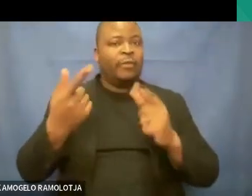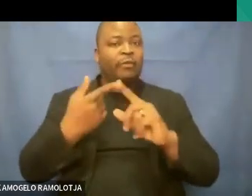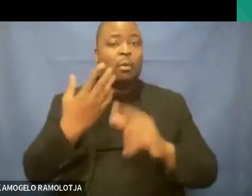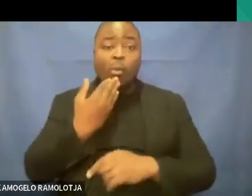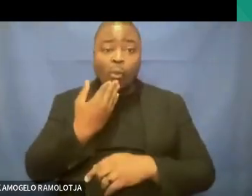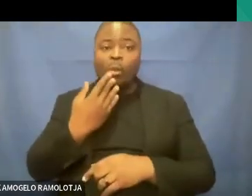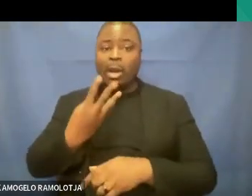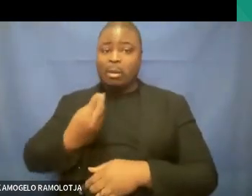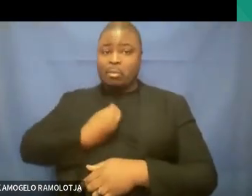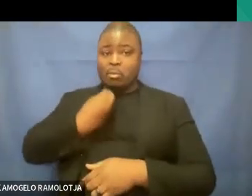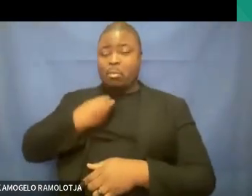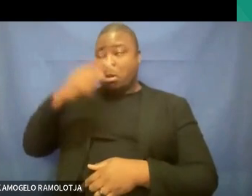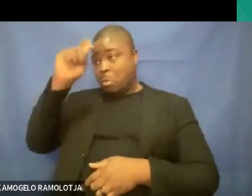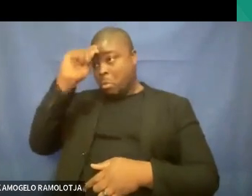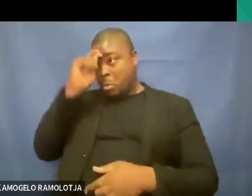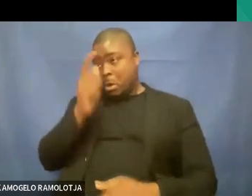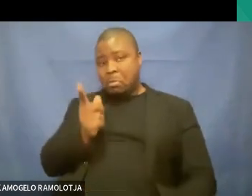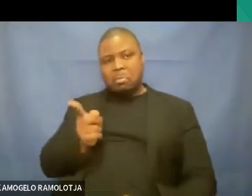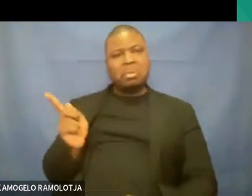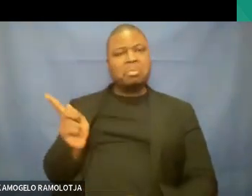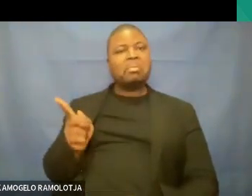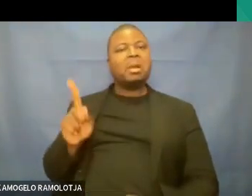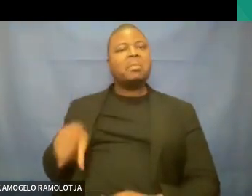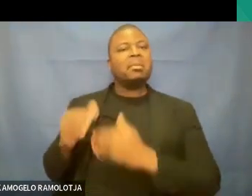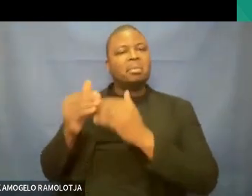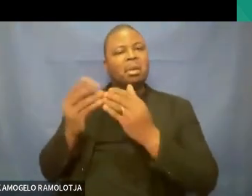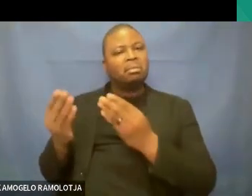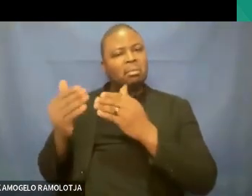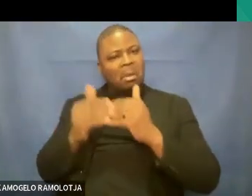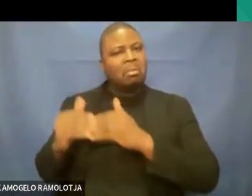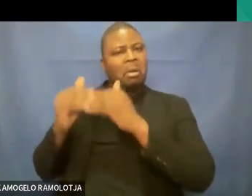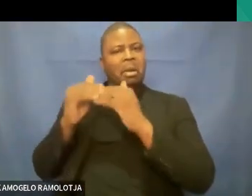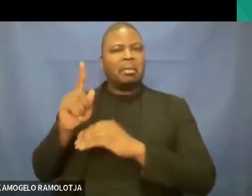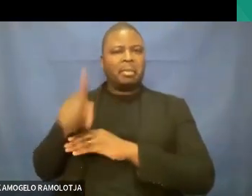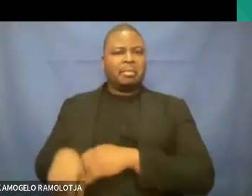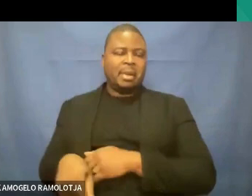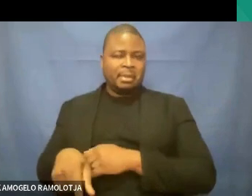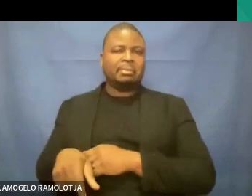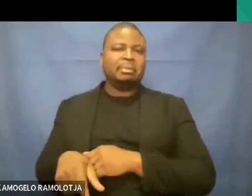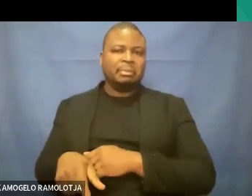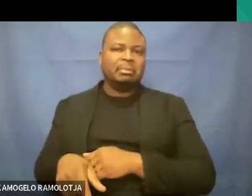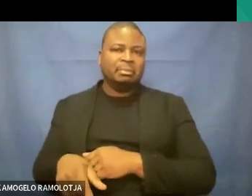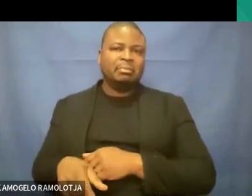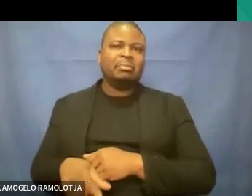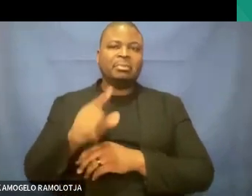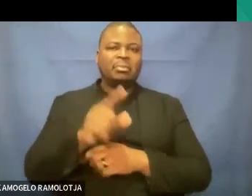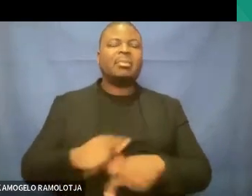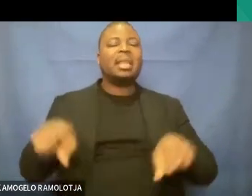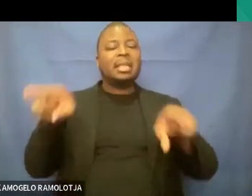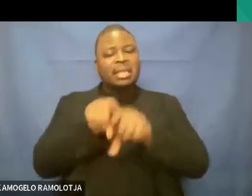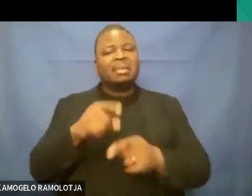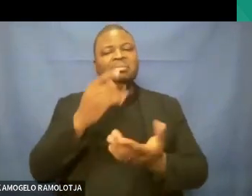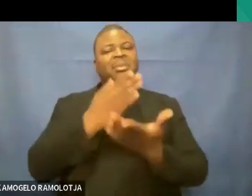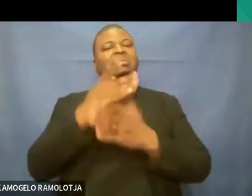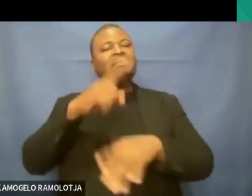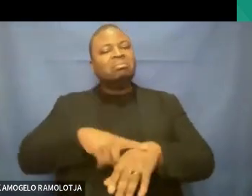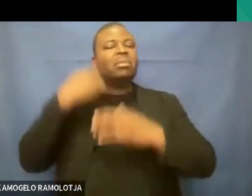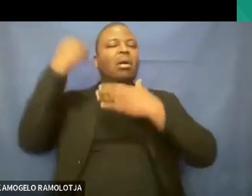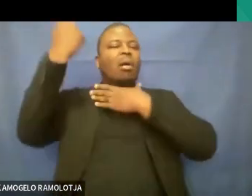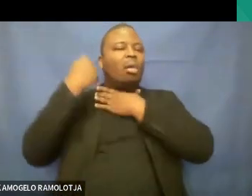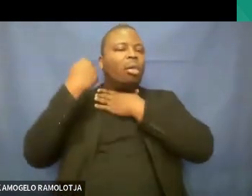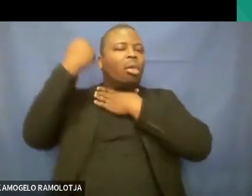men. And we know that some of the issues that are related to suicidal rates